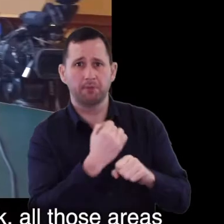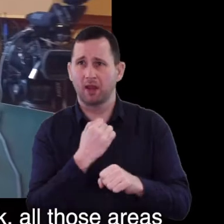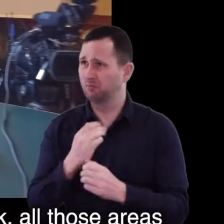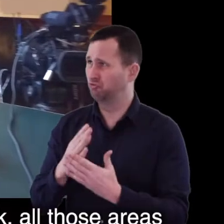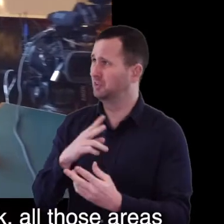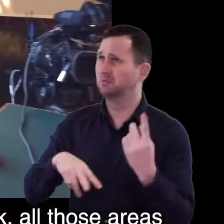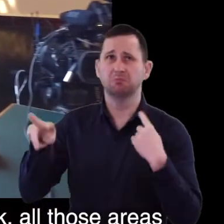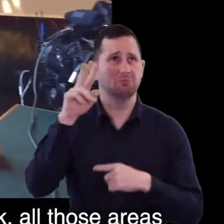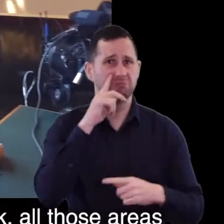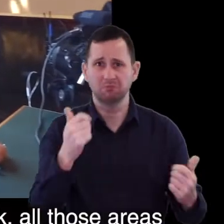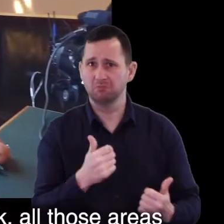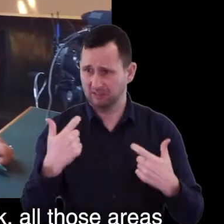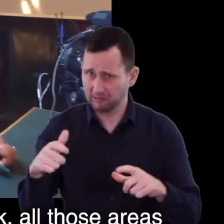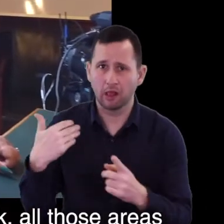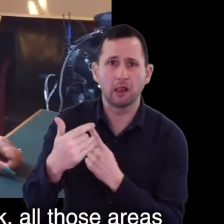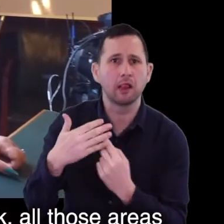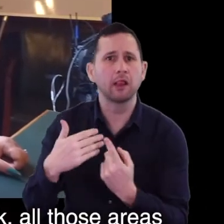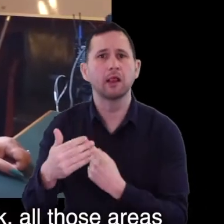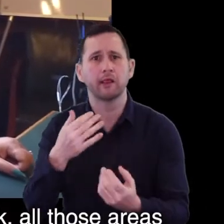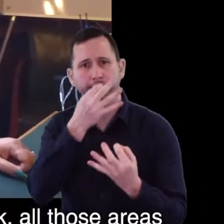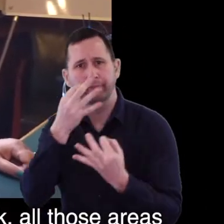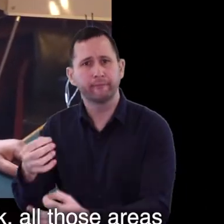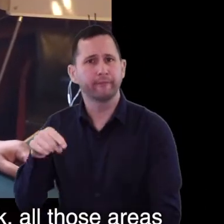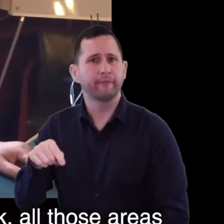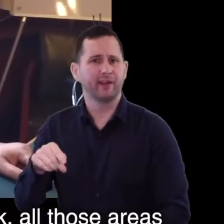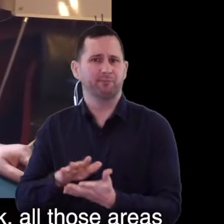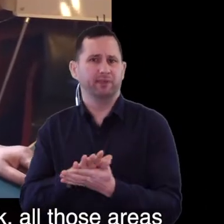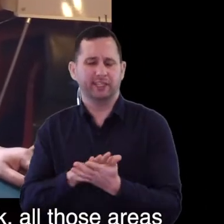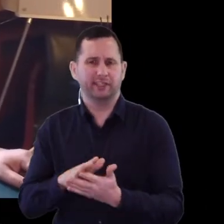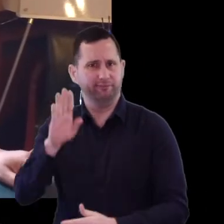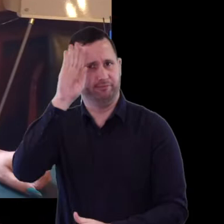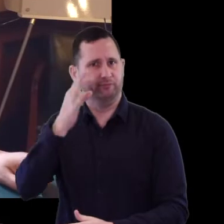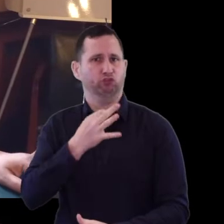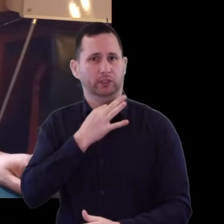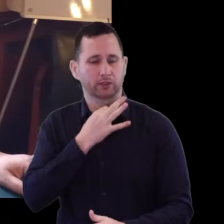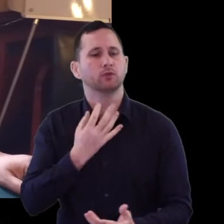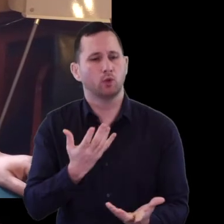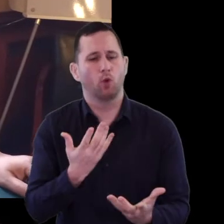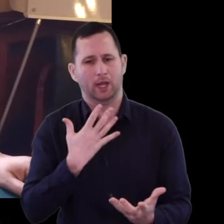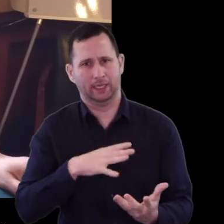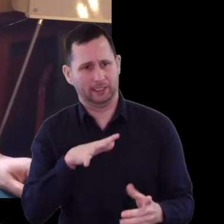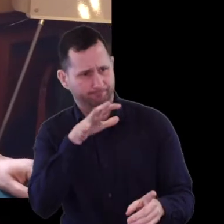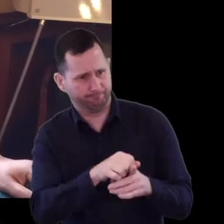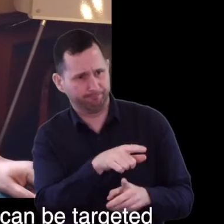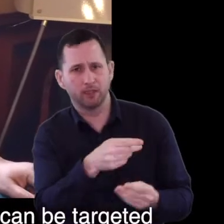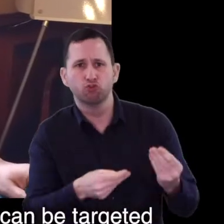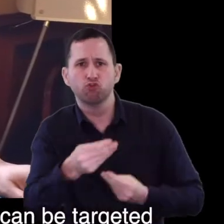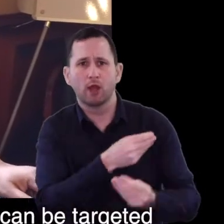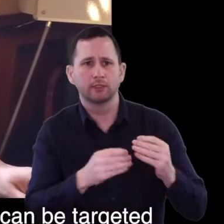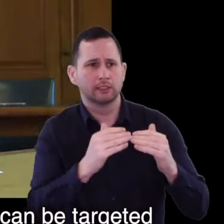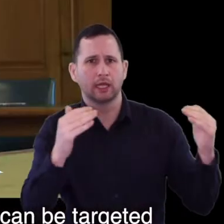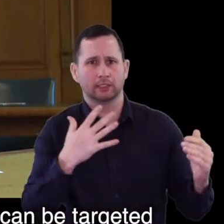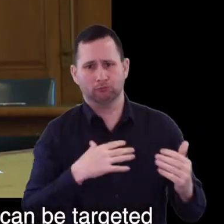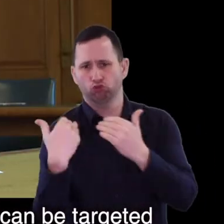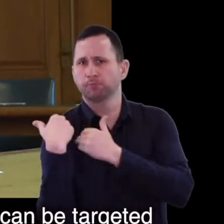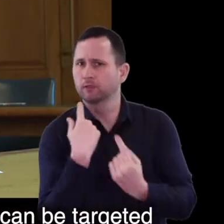for property maintenance work. All those areas where there's a commercial transaction involved fall under the jurisdiction of Trading Standards. Anyone